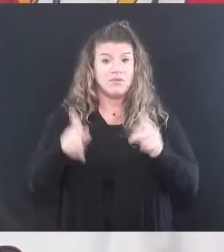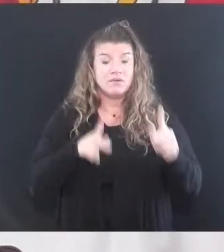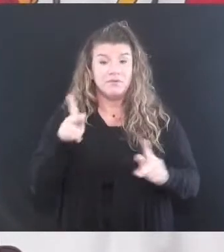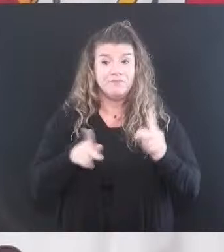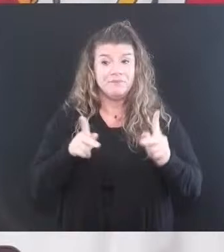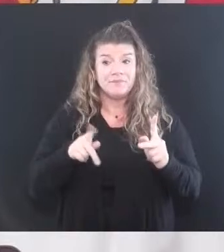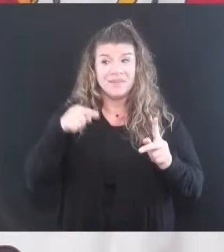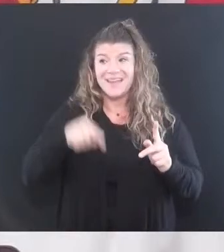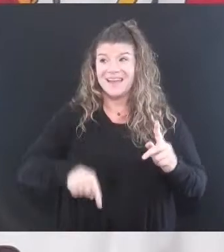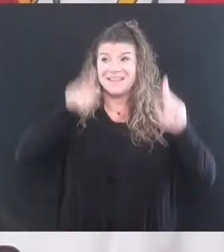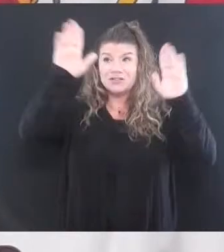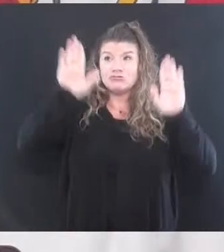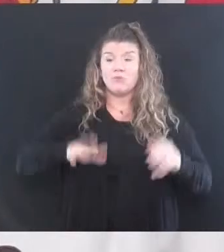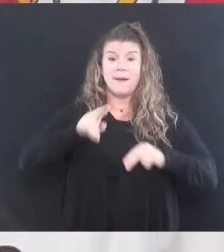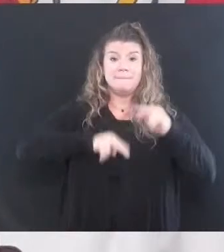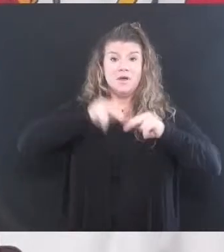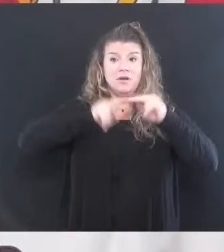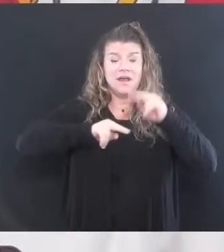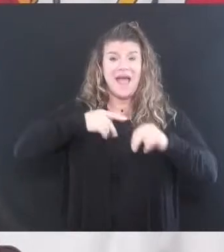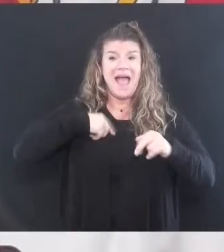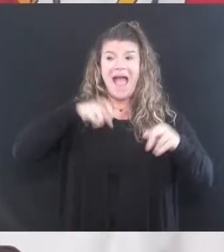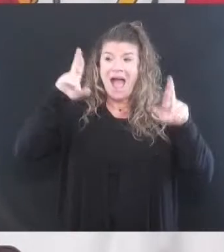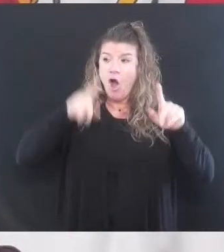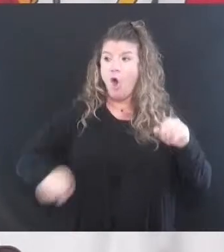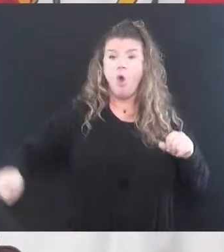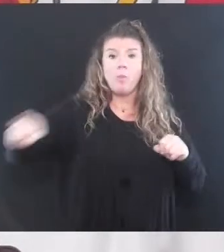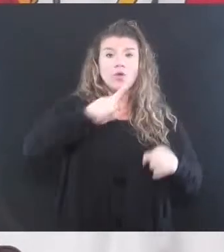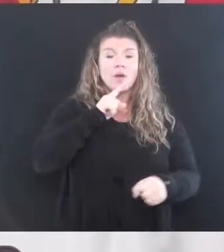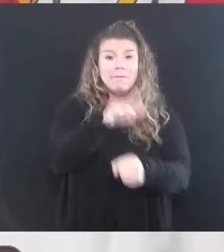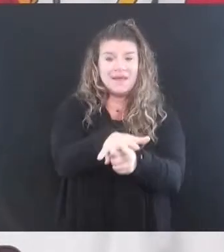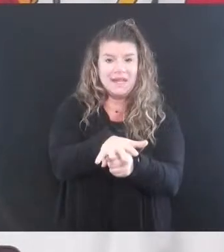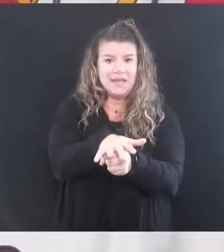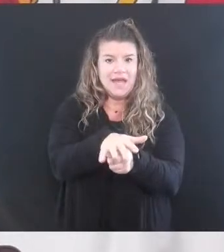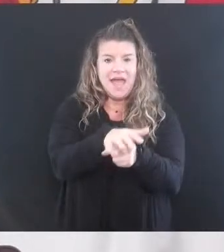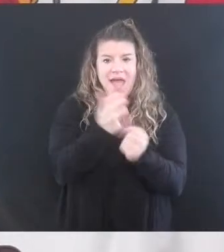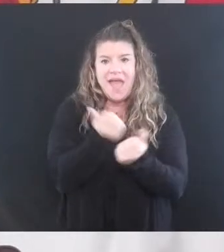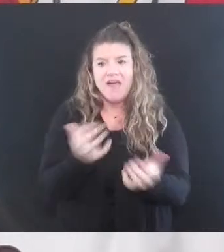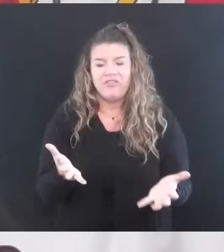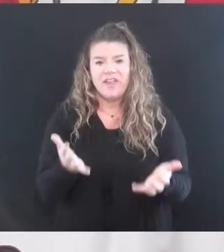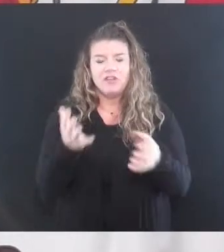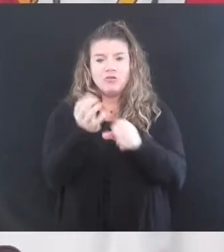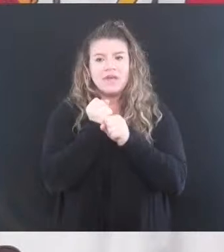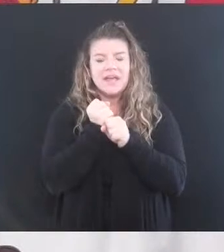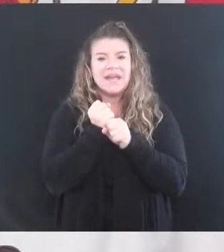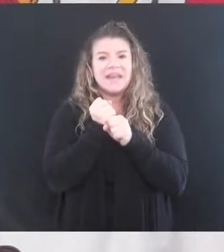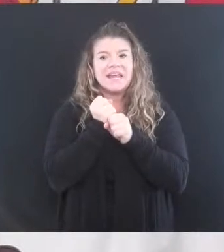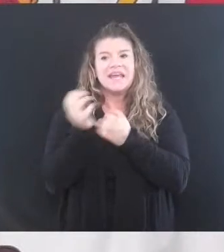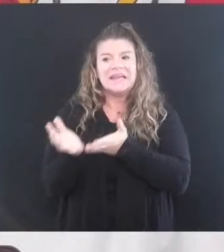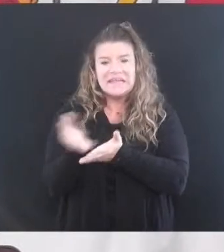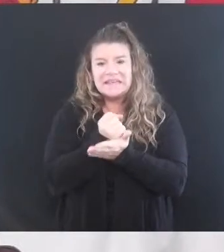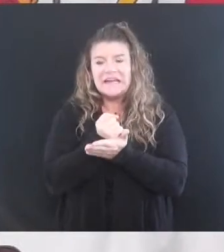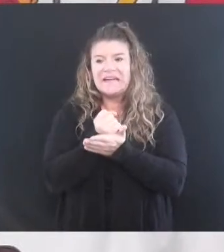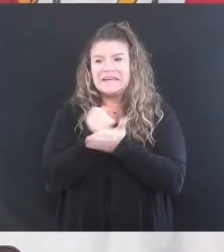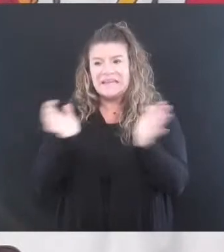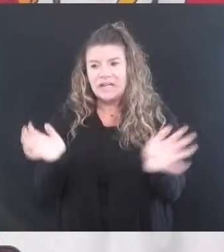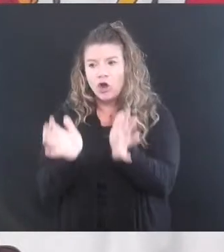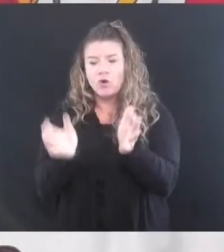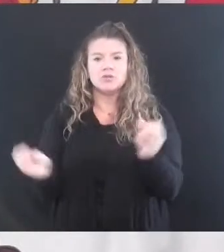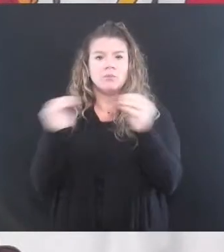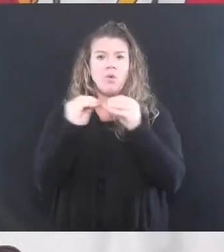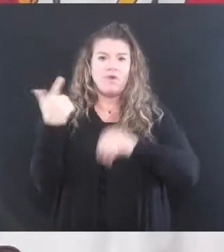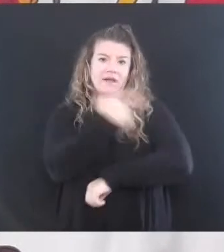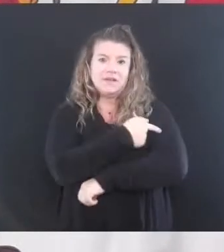in this great building, I hope, are really committed in every way to try to urge more and more people to get